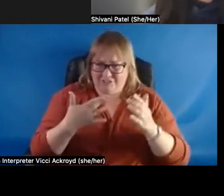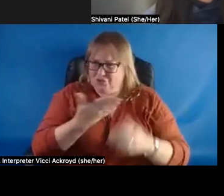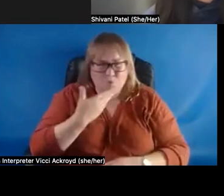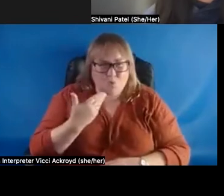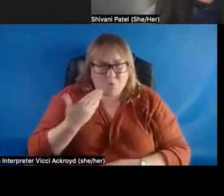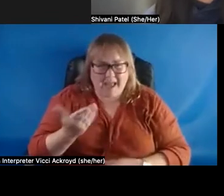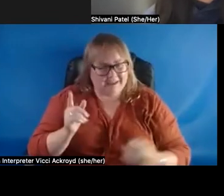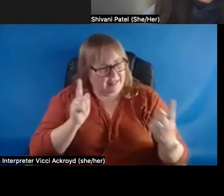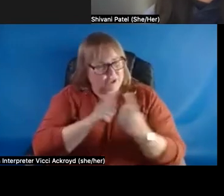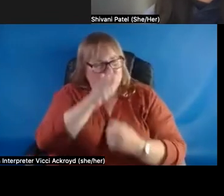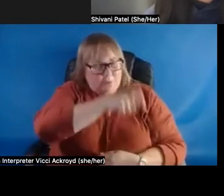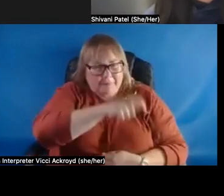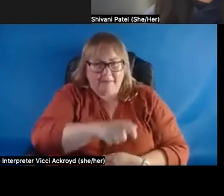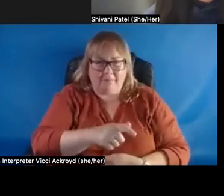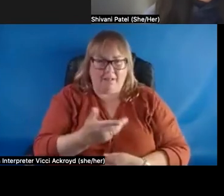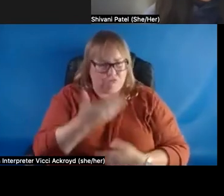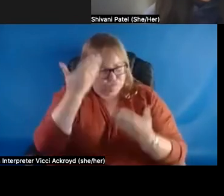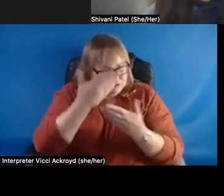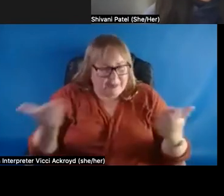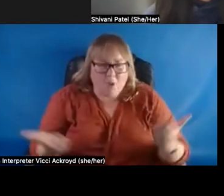dictating your respect towards that.